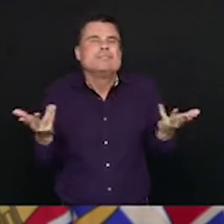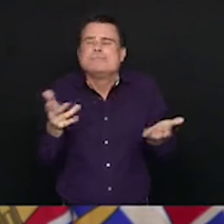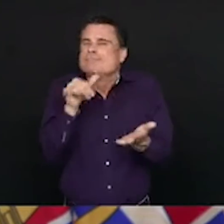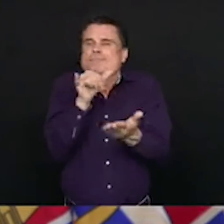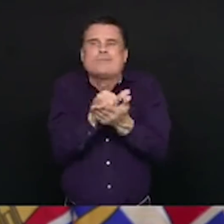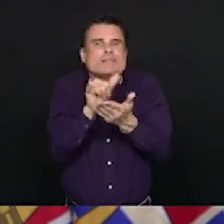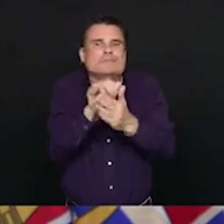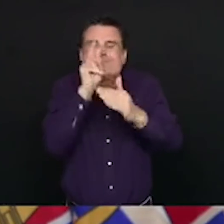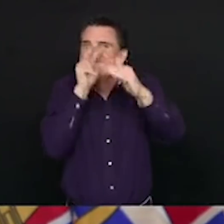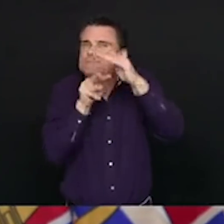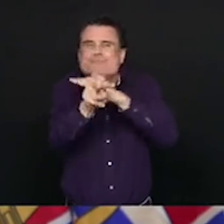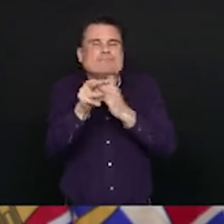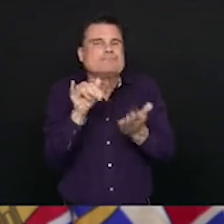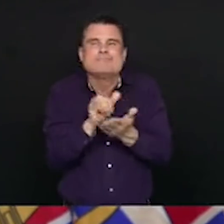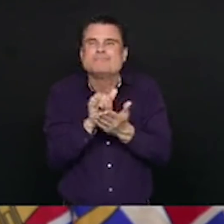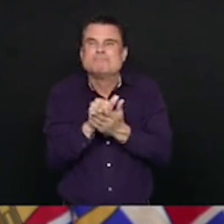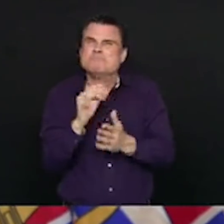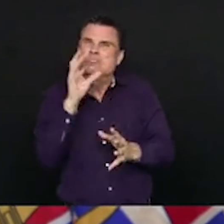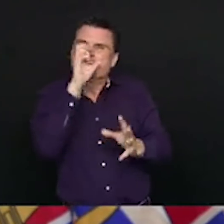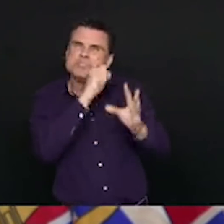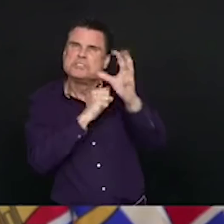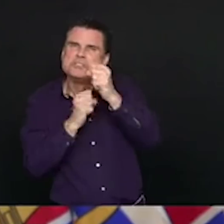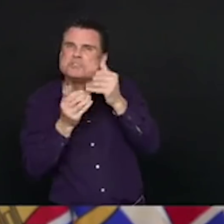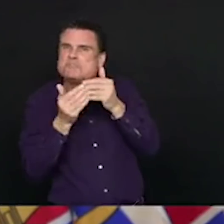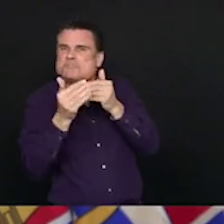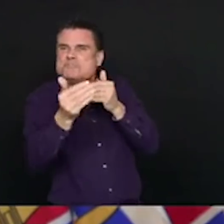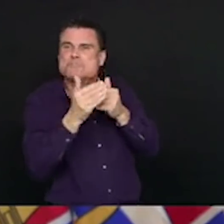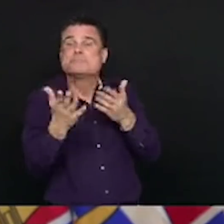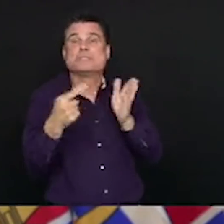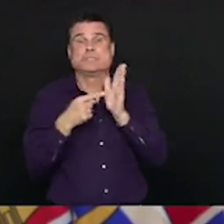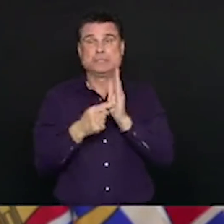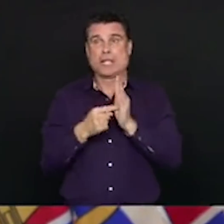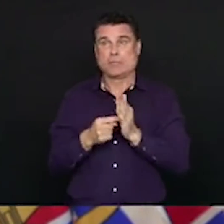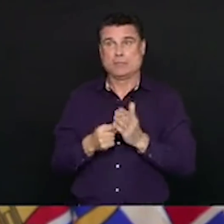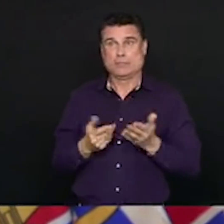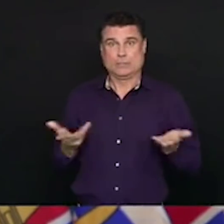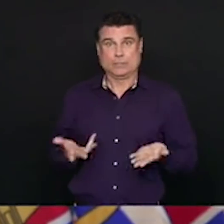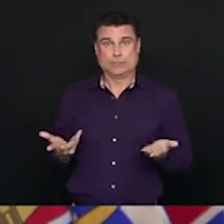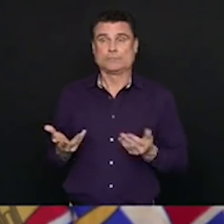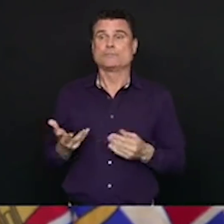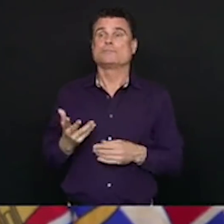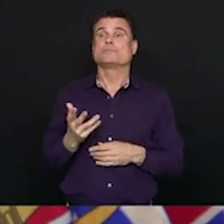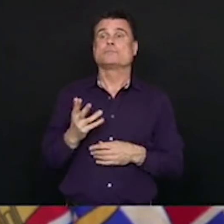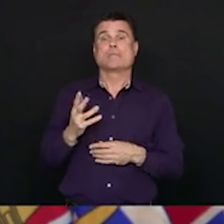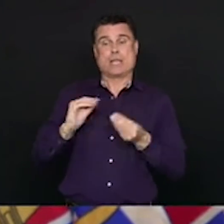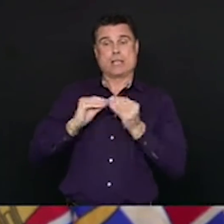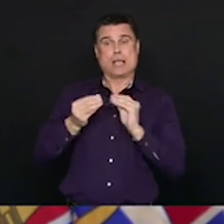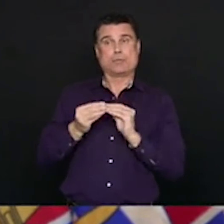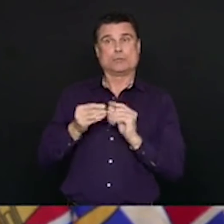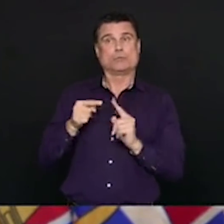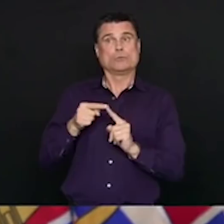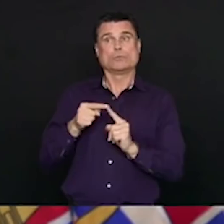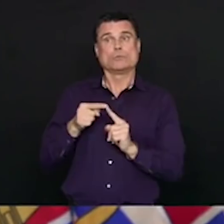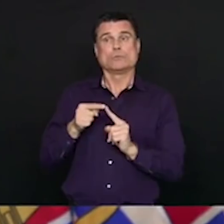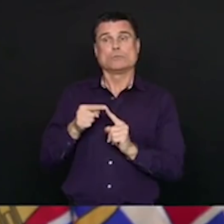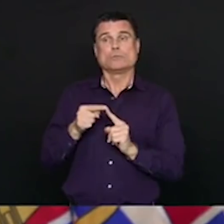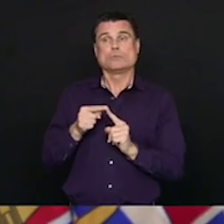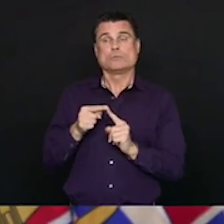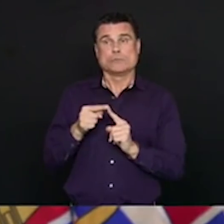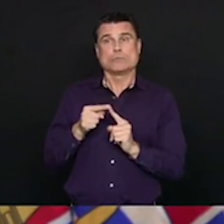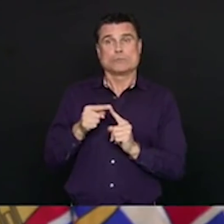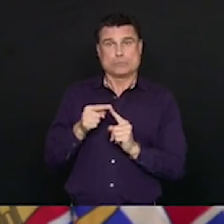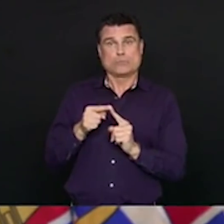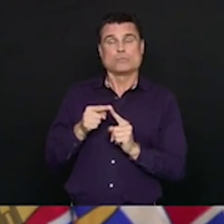for example, where we have a lot of long-term care home outbreaks, we have a high proportion of deaths in those outbreaks. That